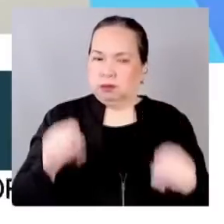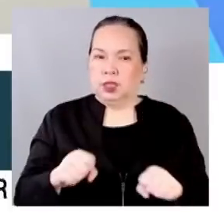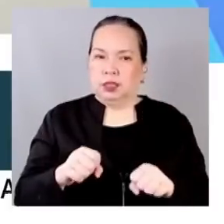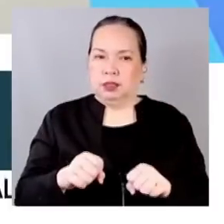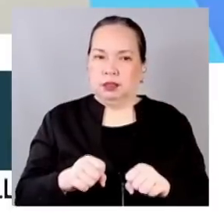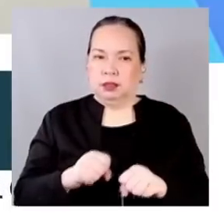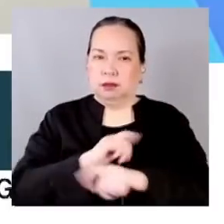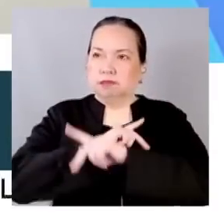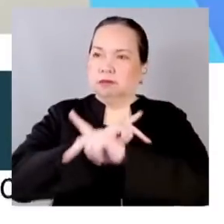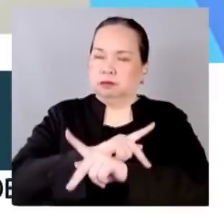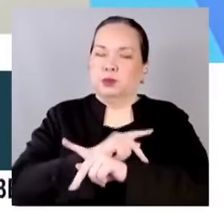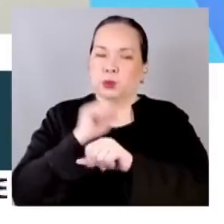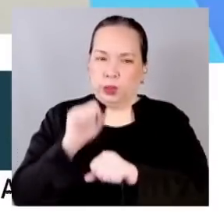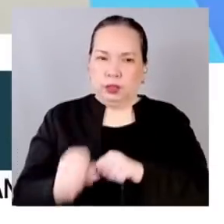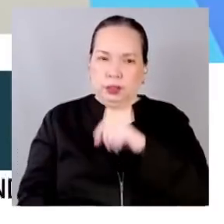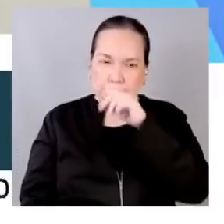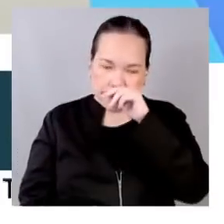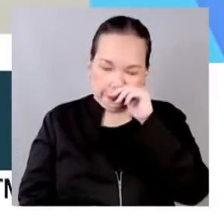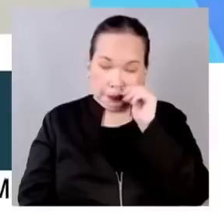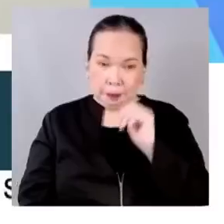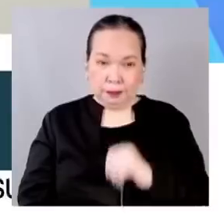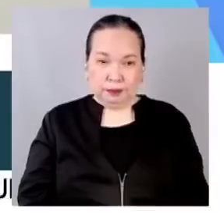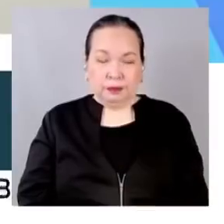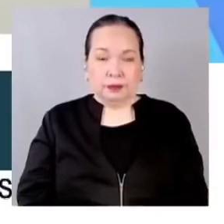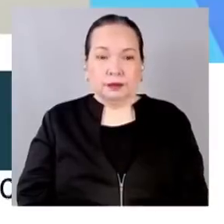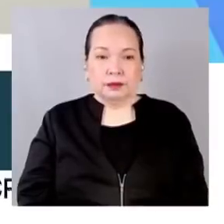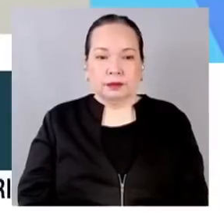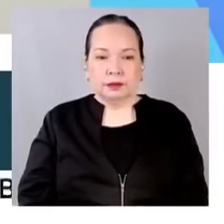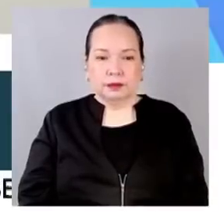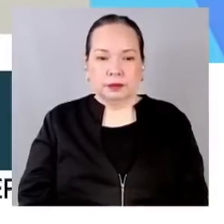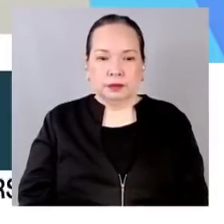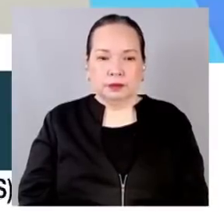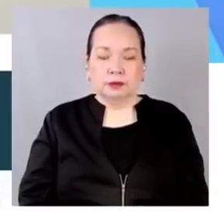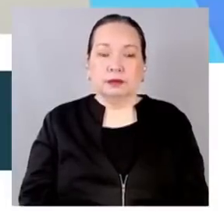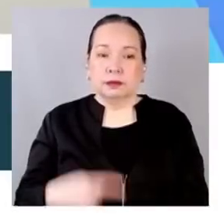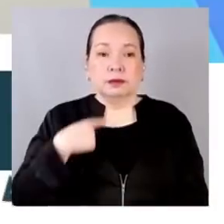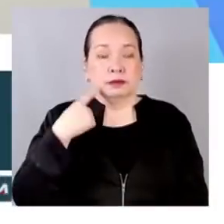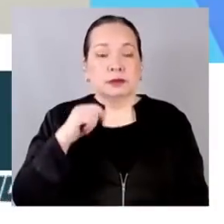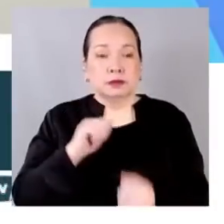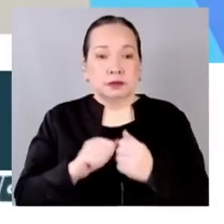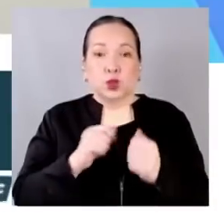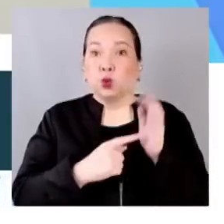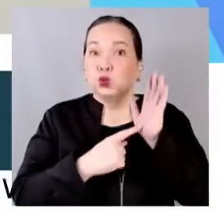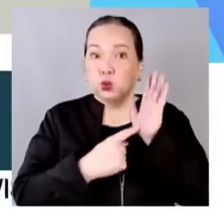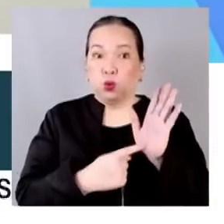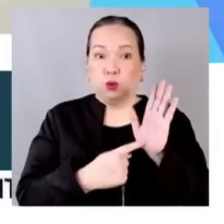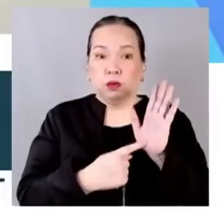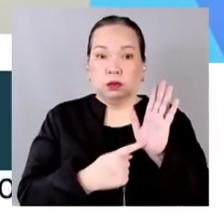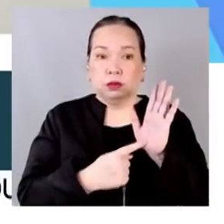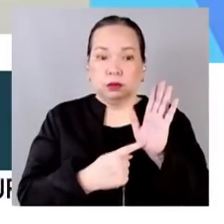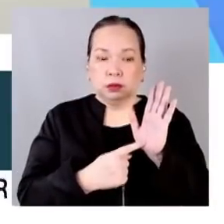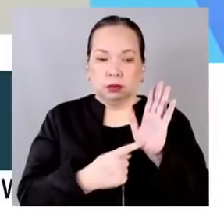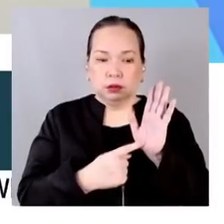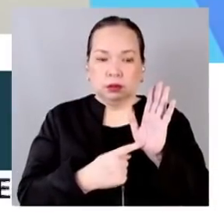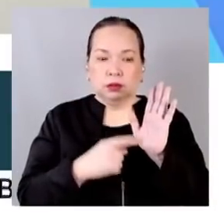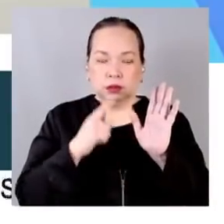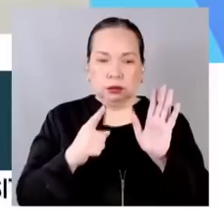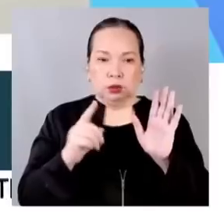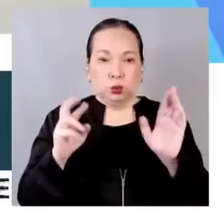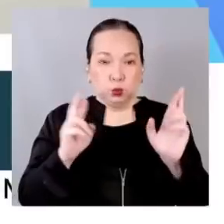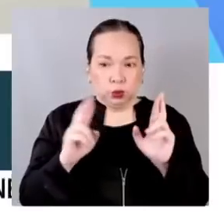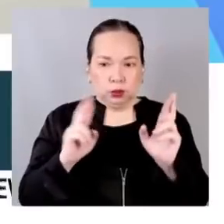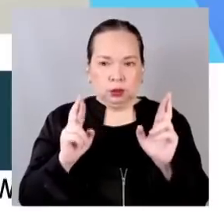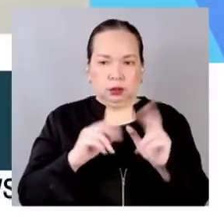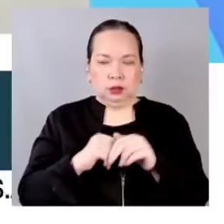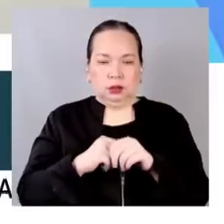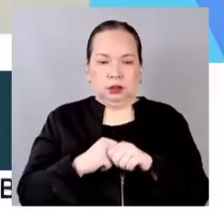defense capability, no? Na we show them that we are resolute, no? Kaya nga